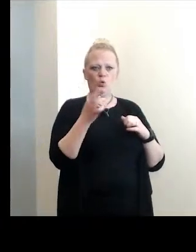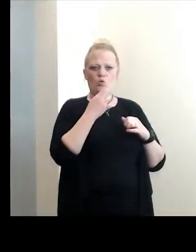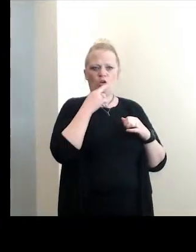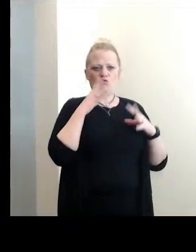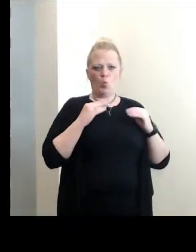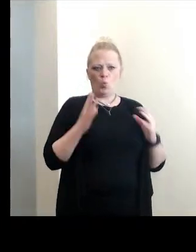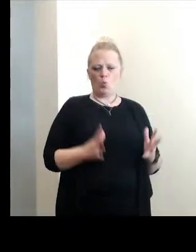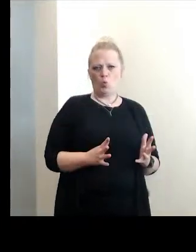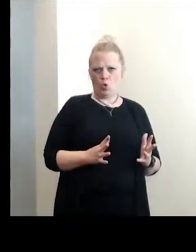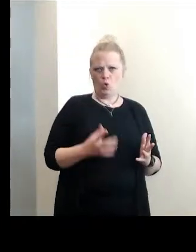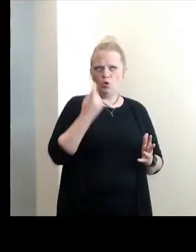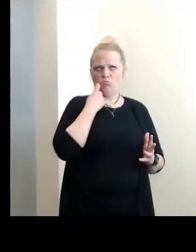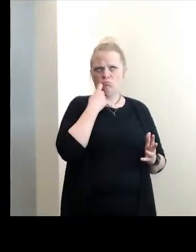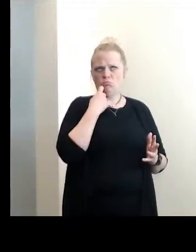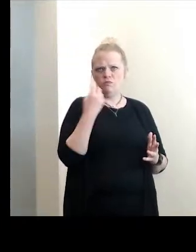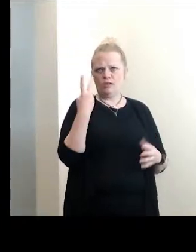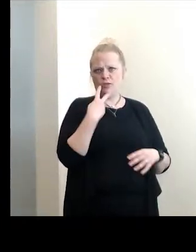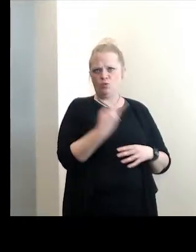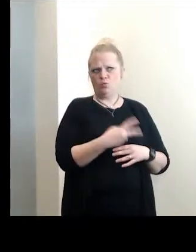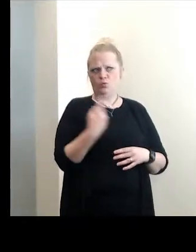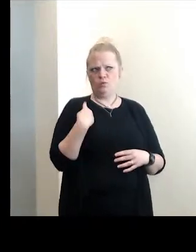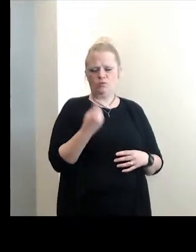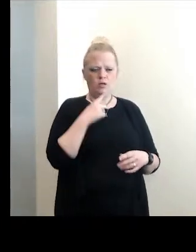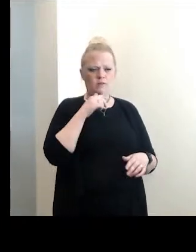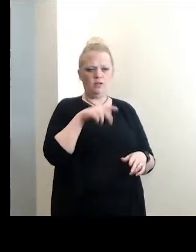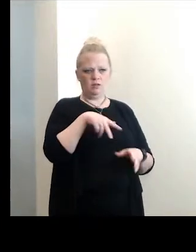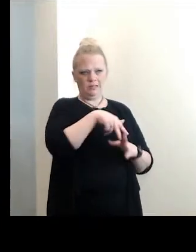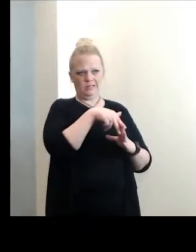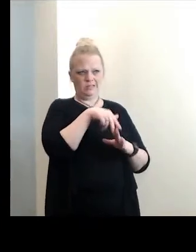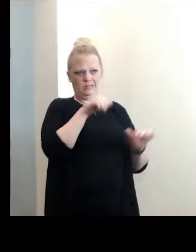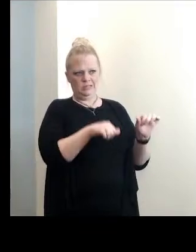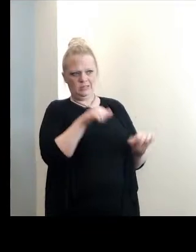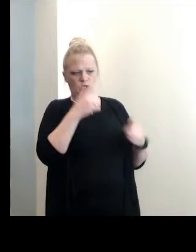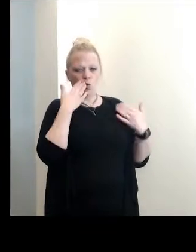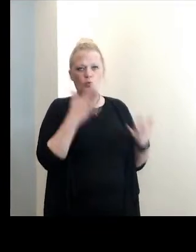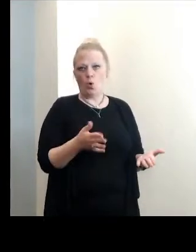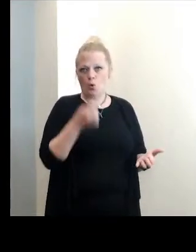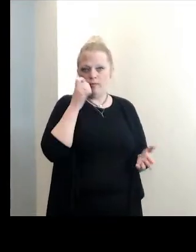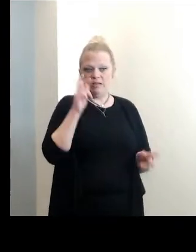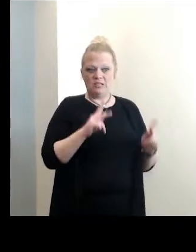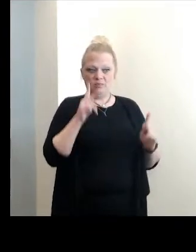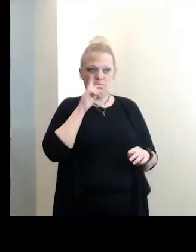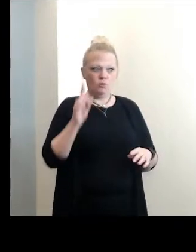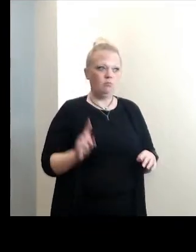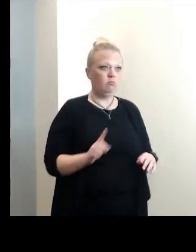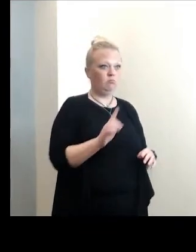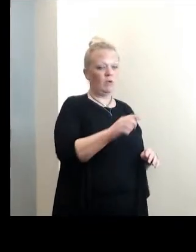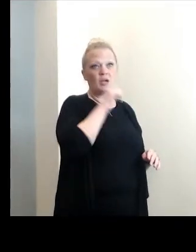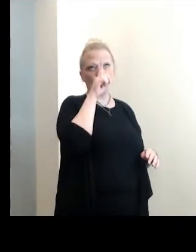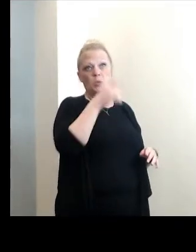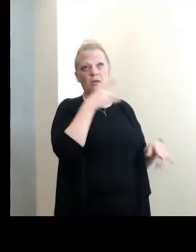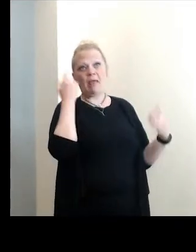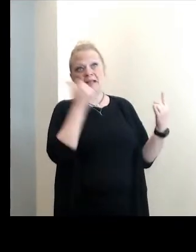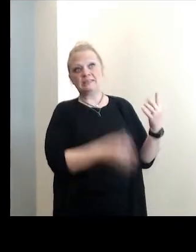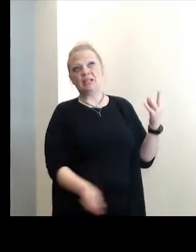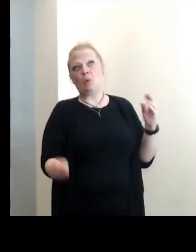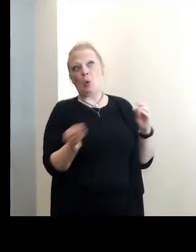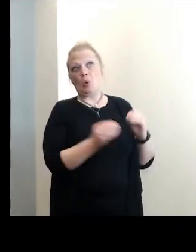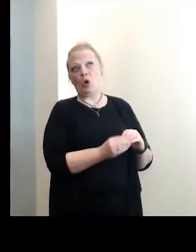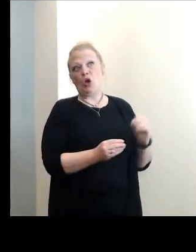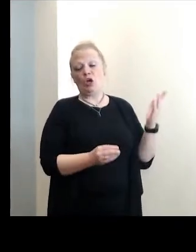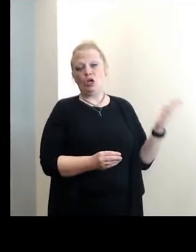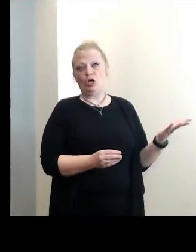hours who were really uncertain as to what they wanted to do because they've had issues where people have walked in saying we don't need to wear masks anymore,